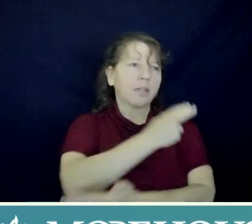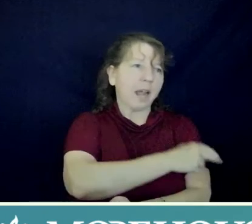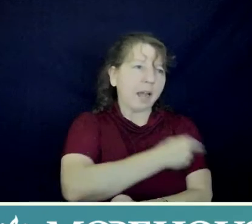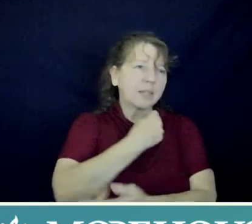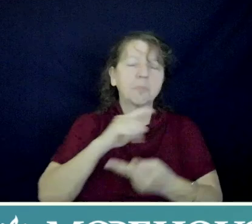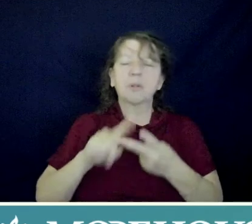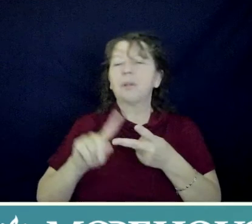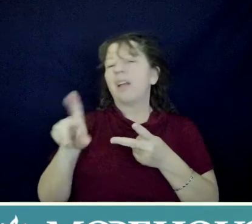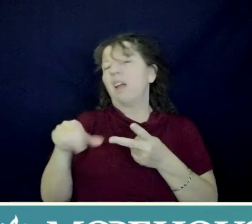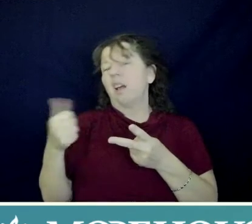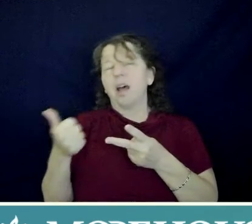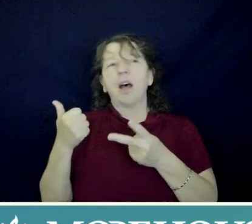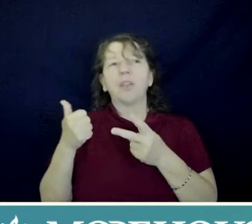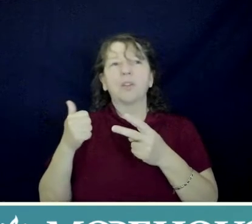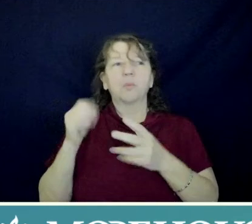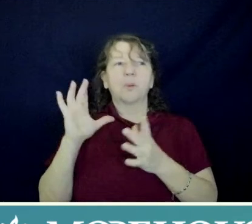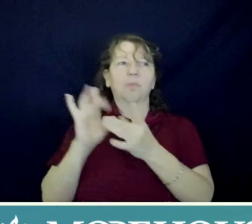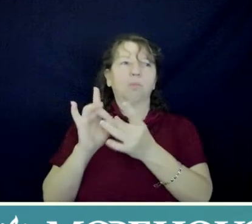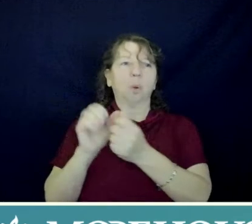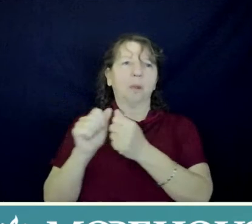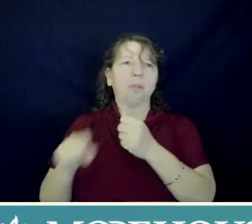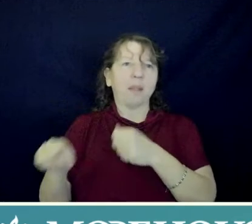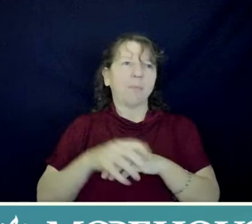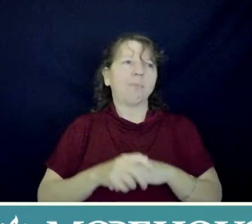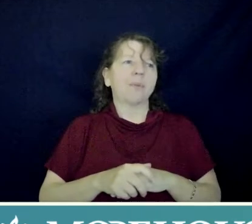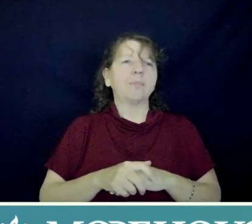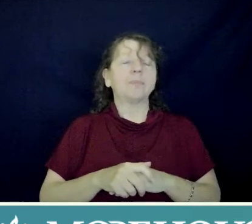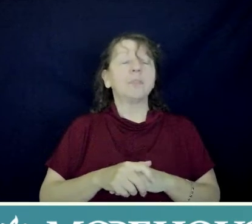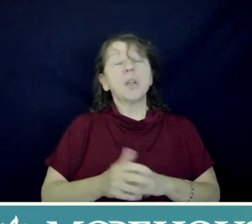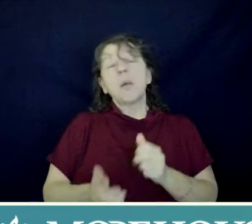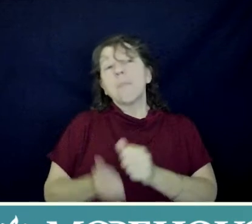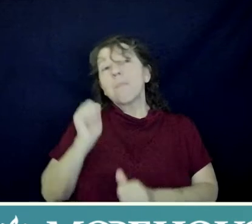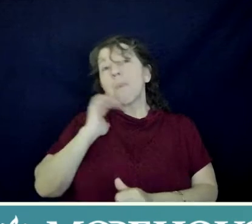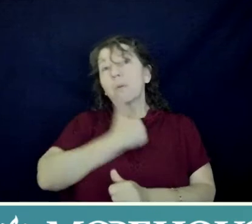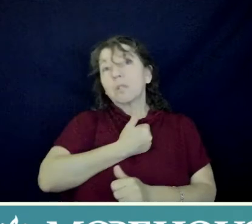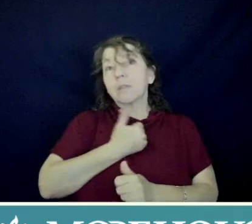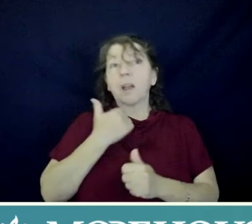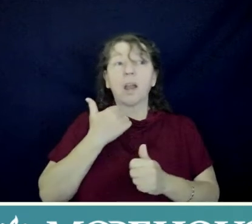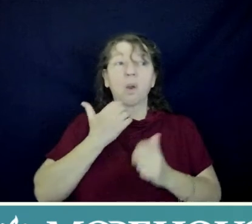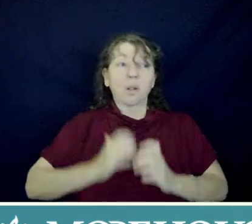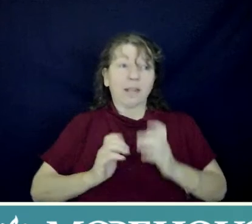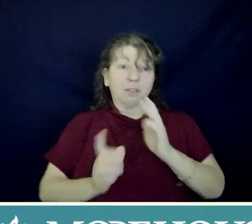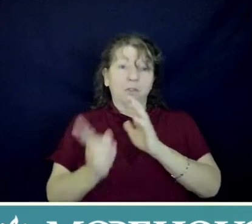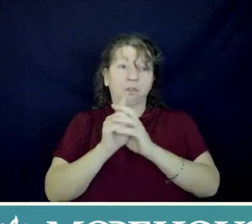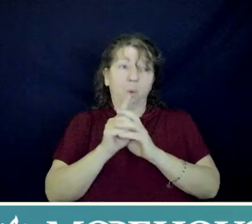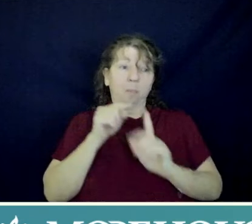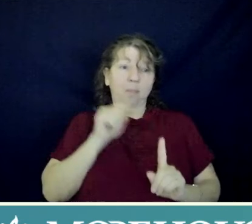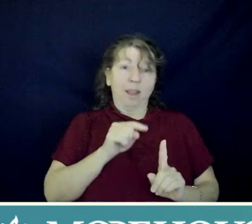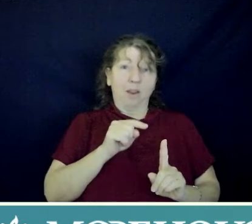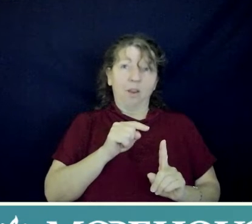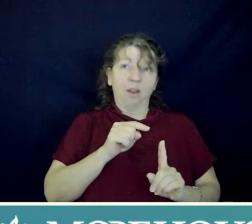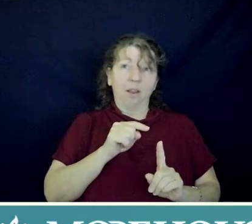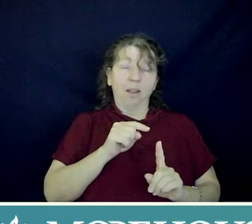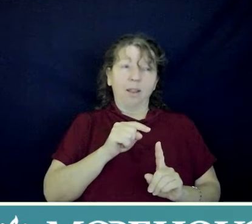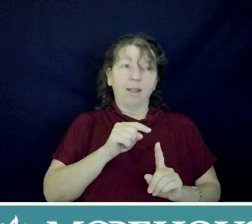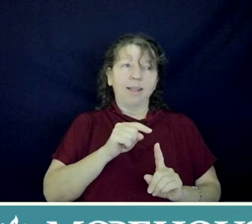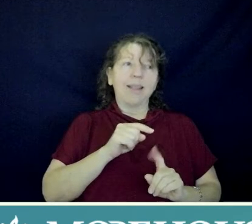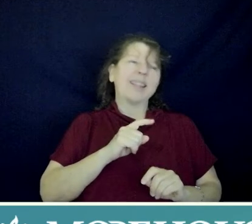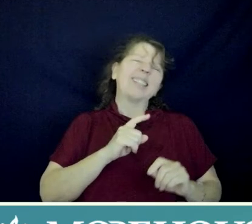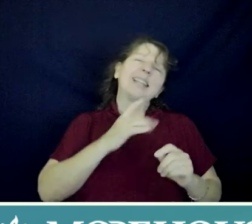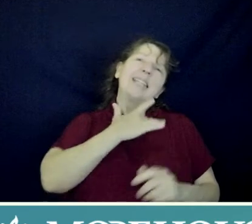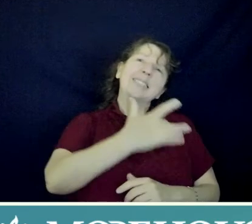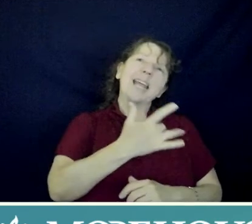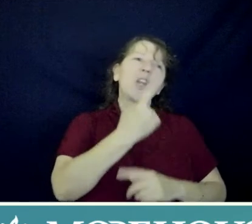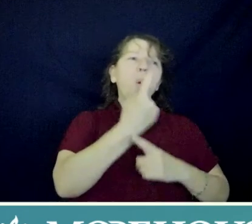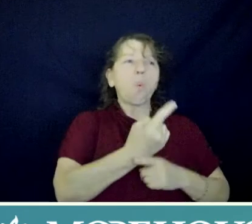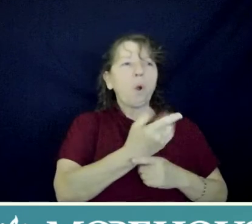in country. So the majority of our clients that come for telemedicine visits, they receive just one service at one visit.